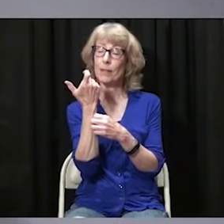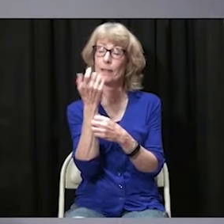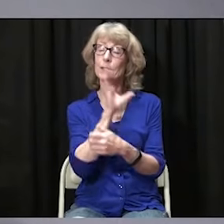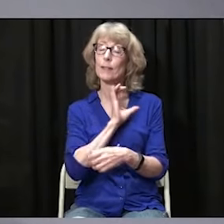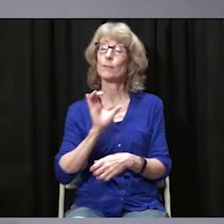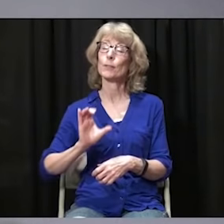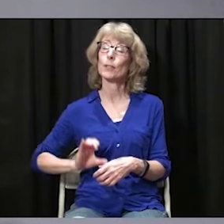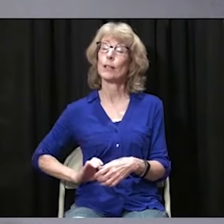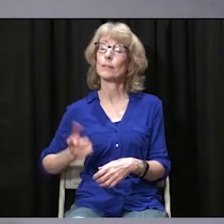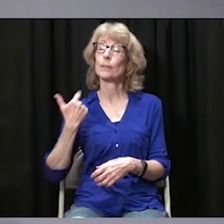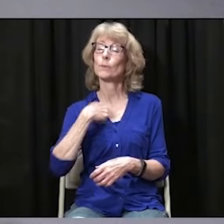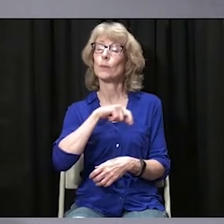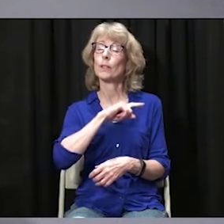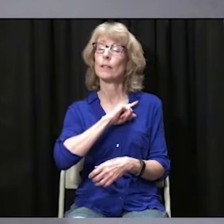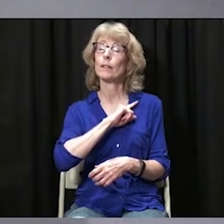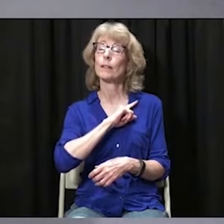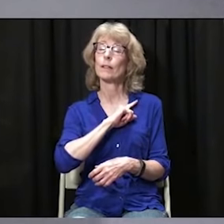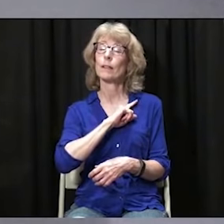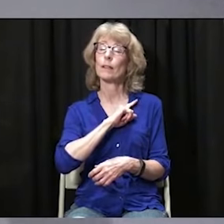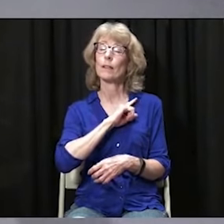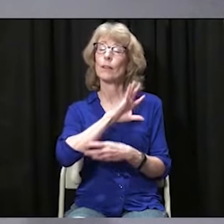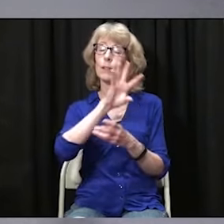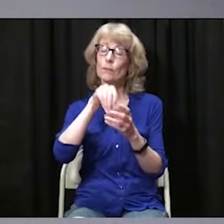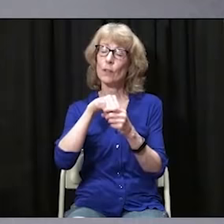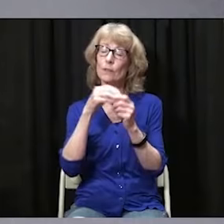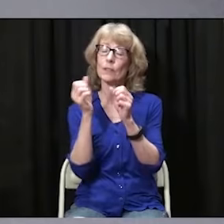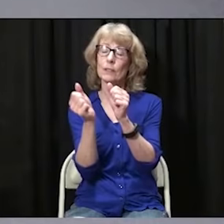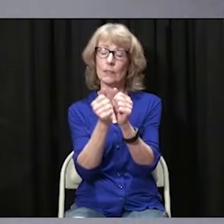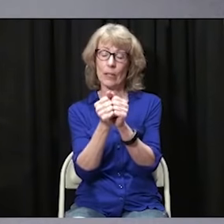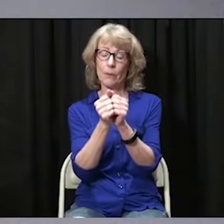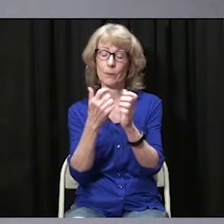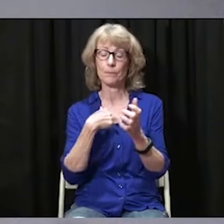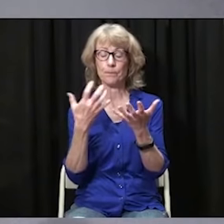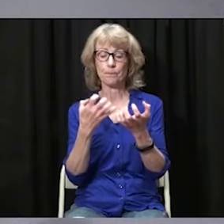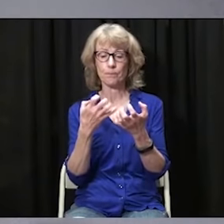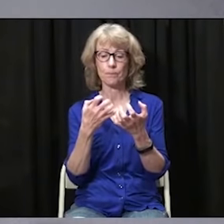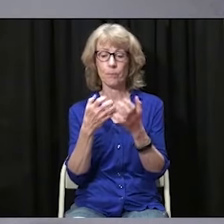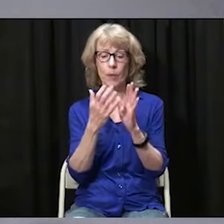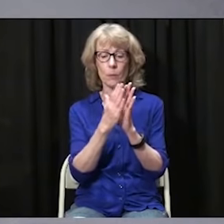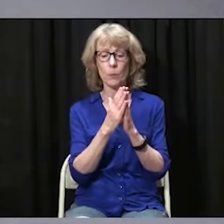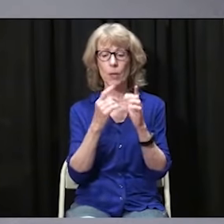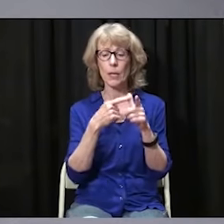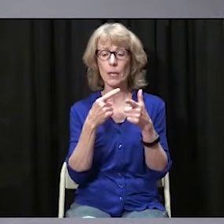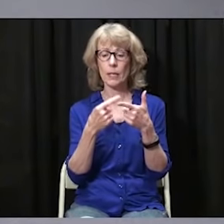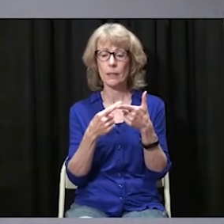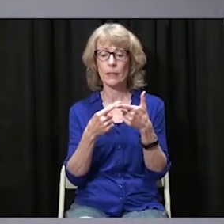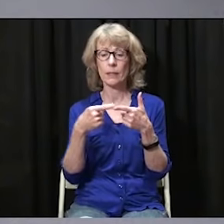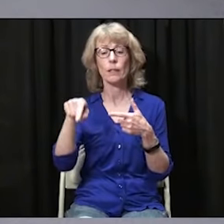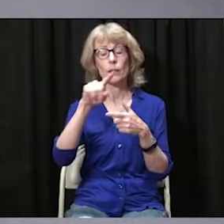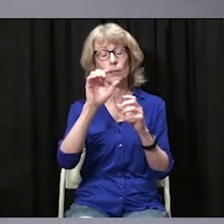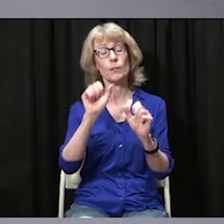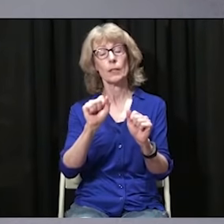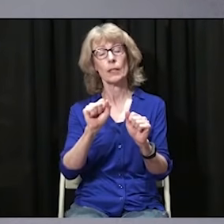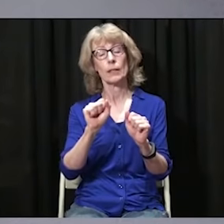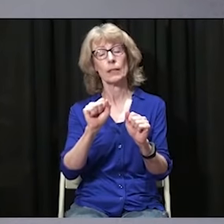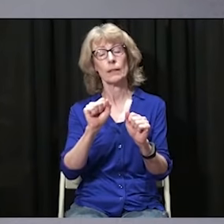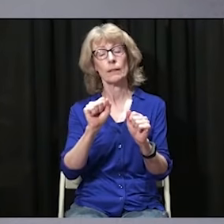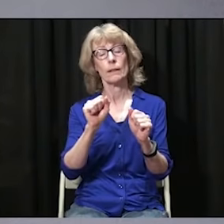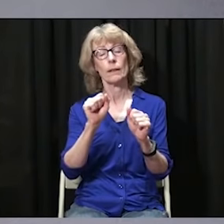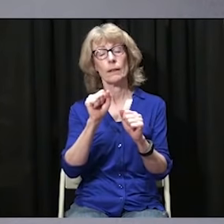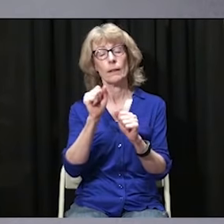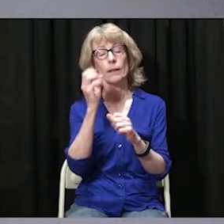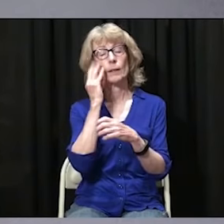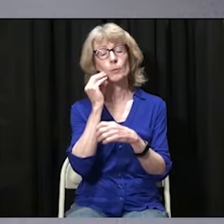together. And so I want to say a prayer, and then I want you to take your communion bread at